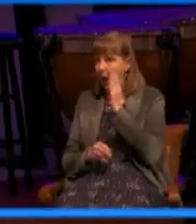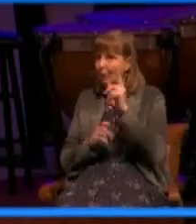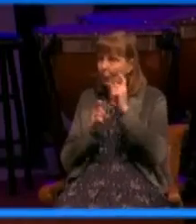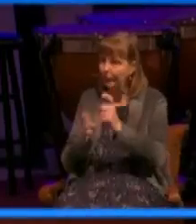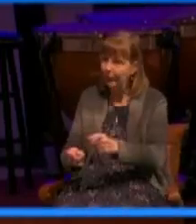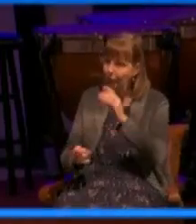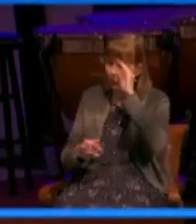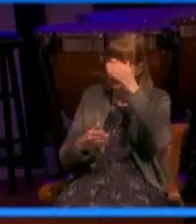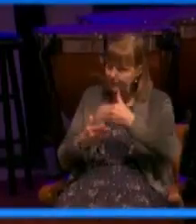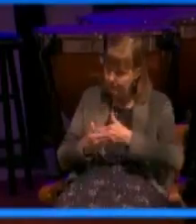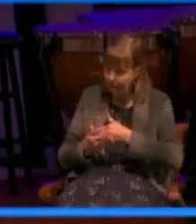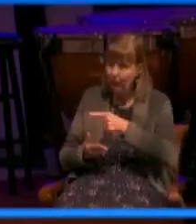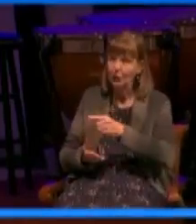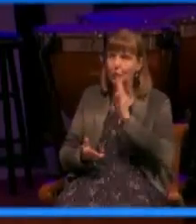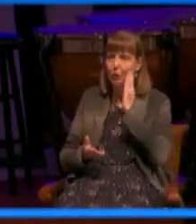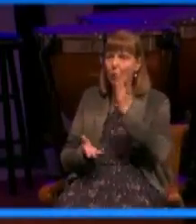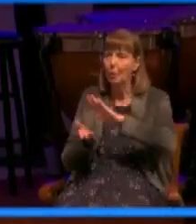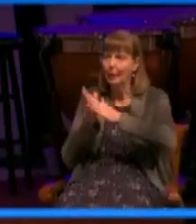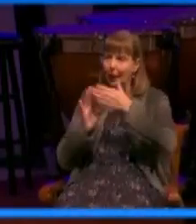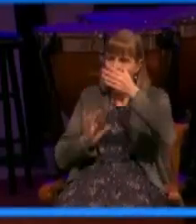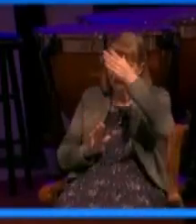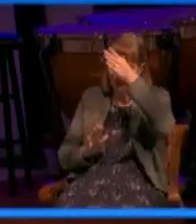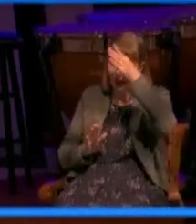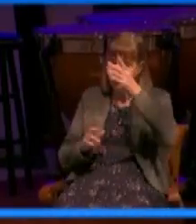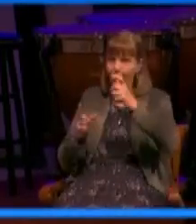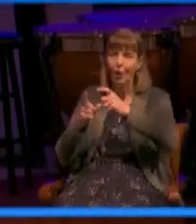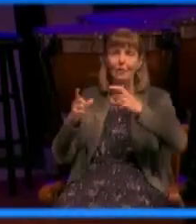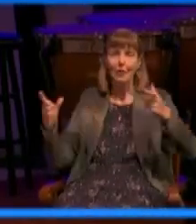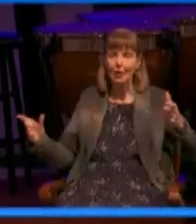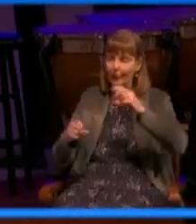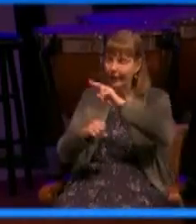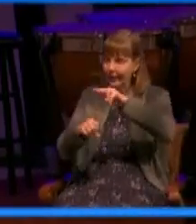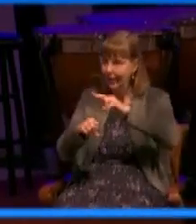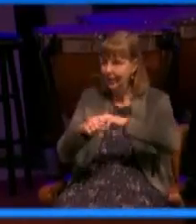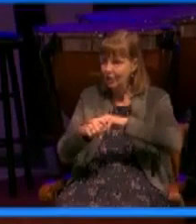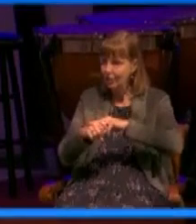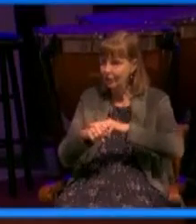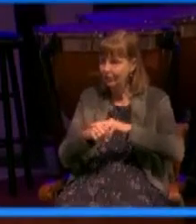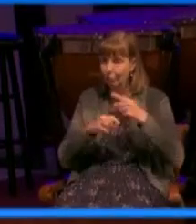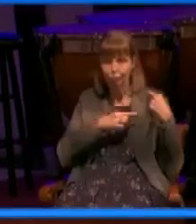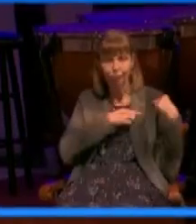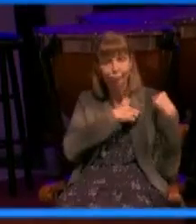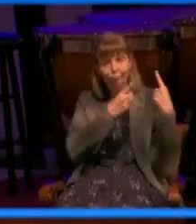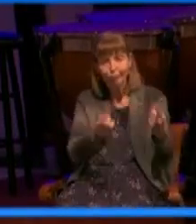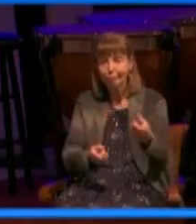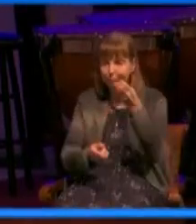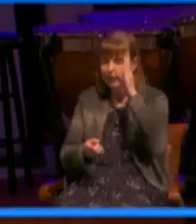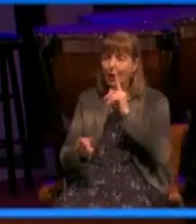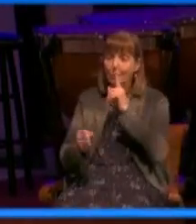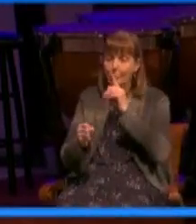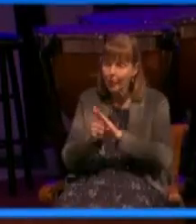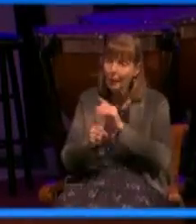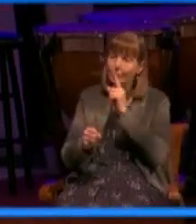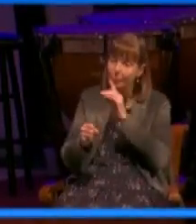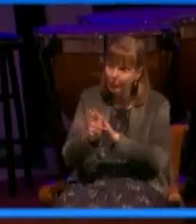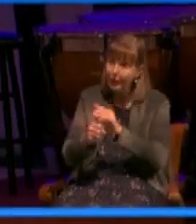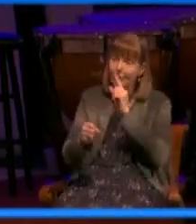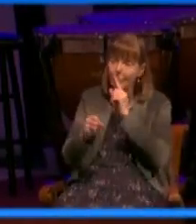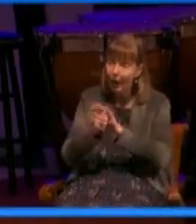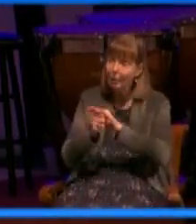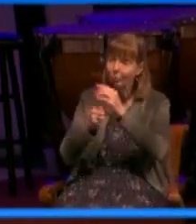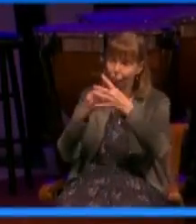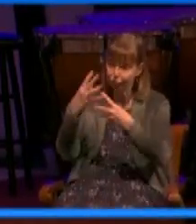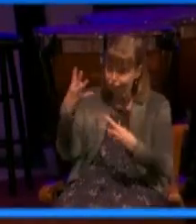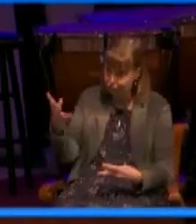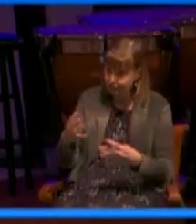father of a great nation. All along, God has been promising to Abraham. All along, God has been giving him his word of promise. But with every